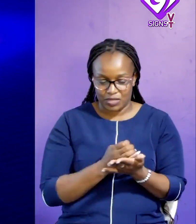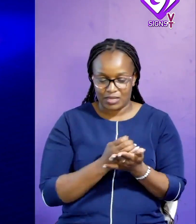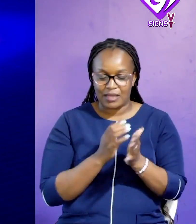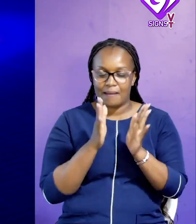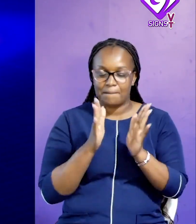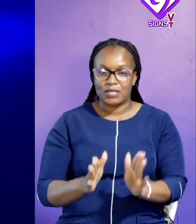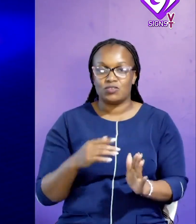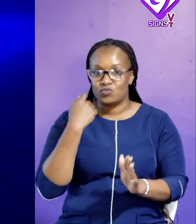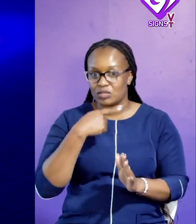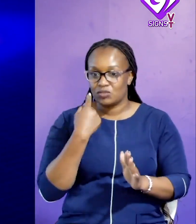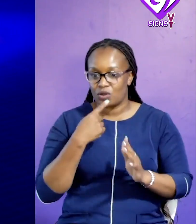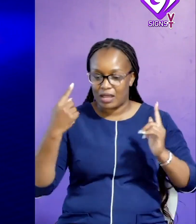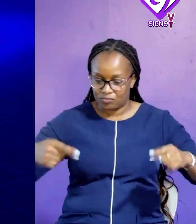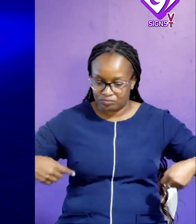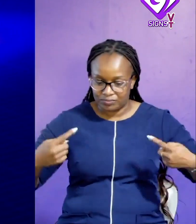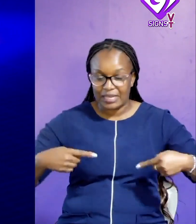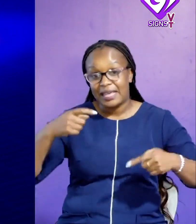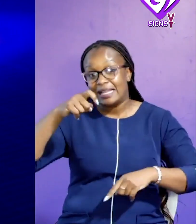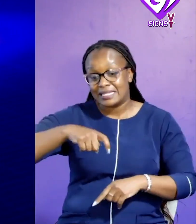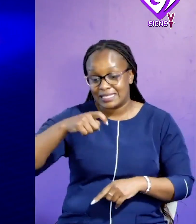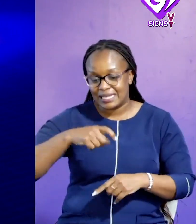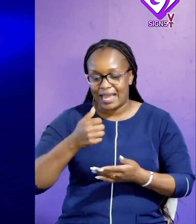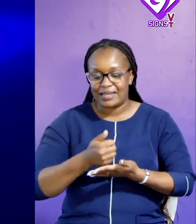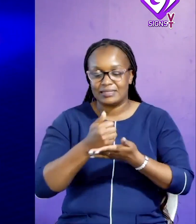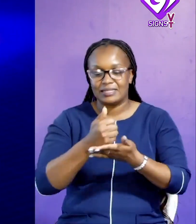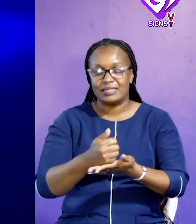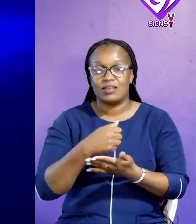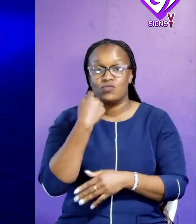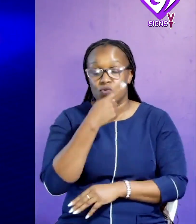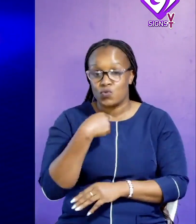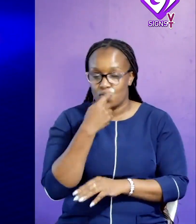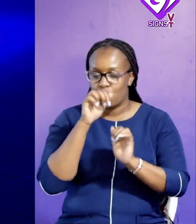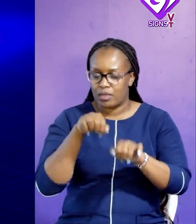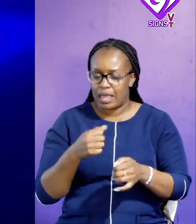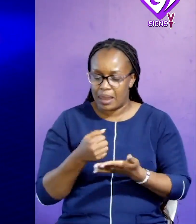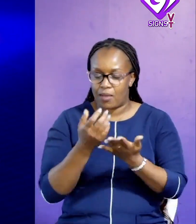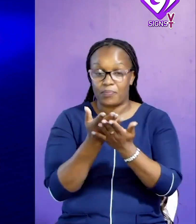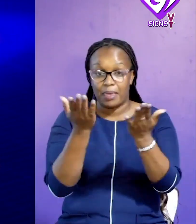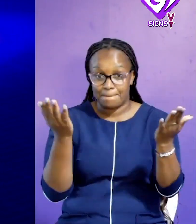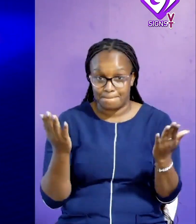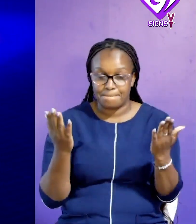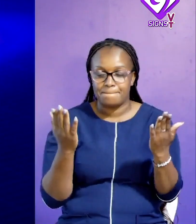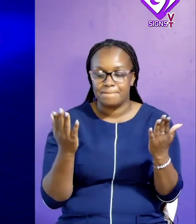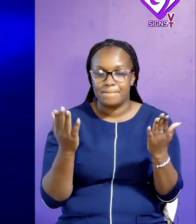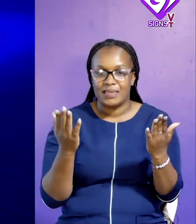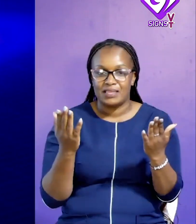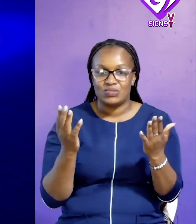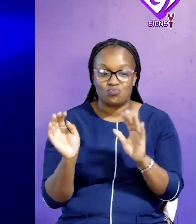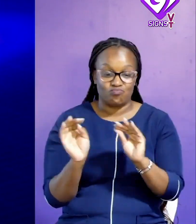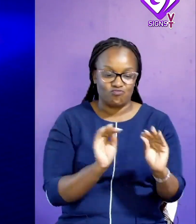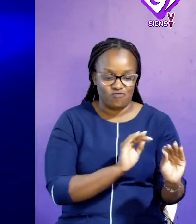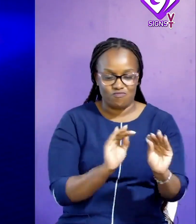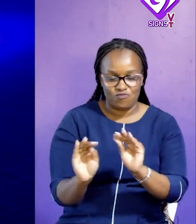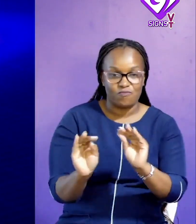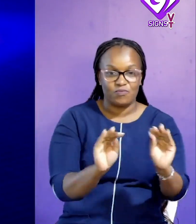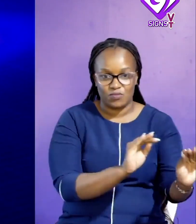kwa wheelchair. They will need an assistant mwenye anafaa kumsaidia on maneuver basis ya